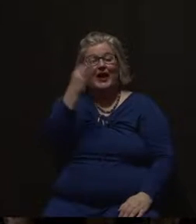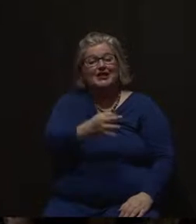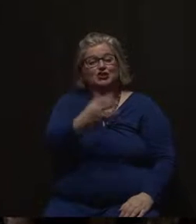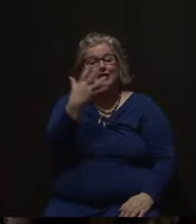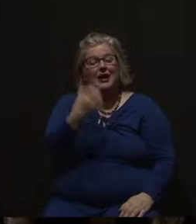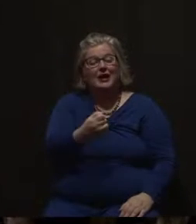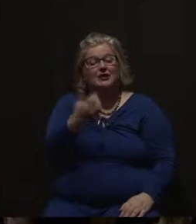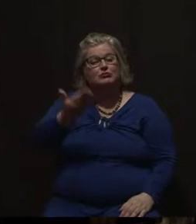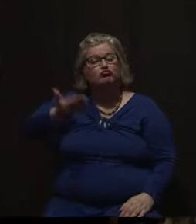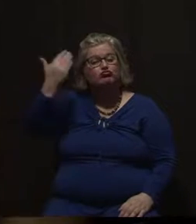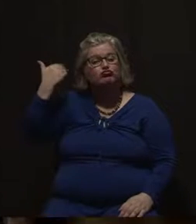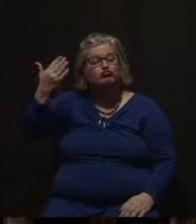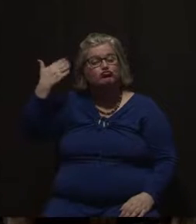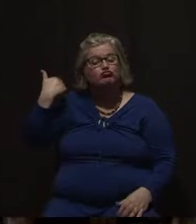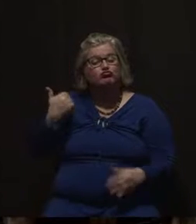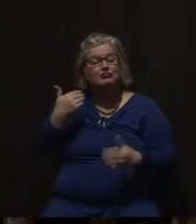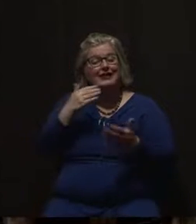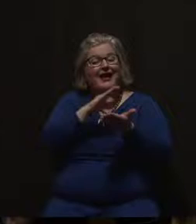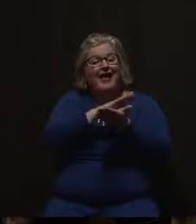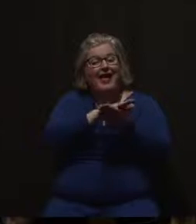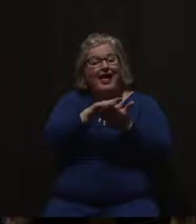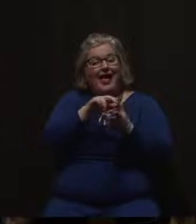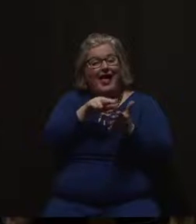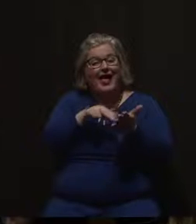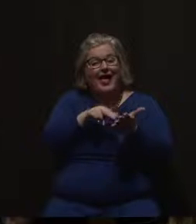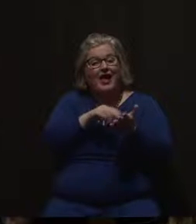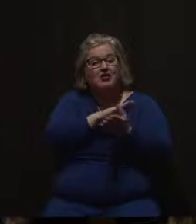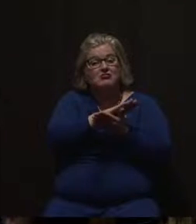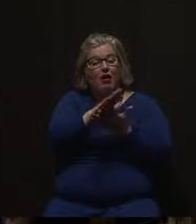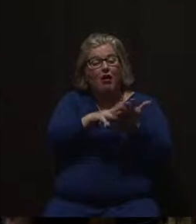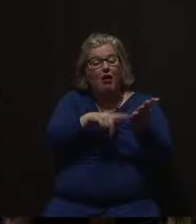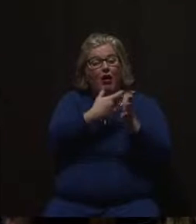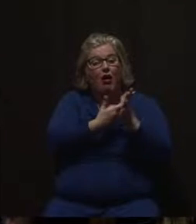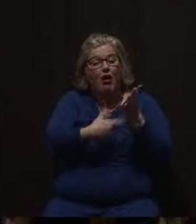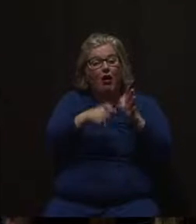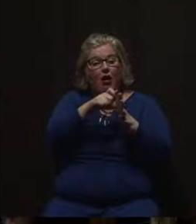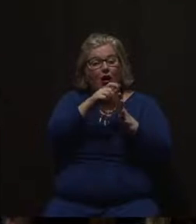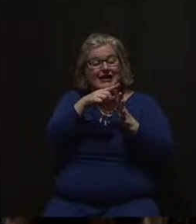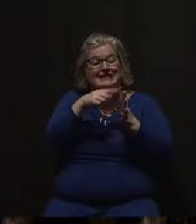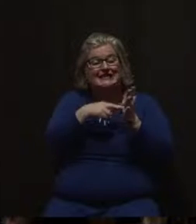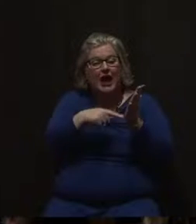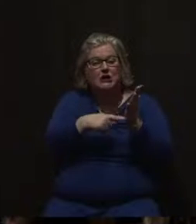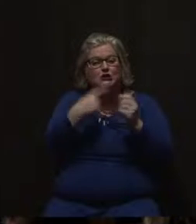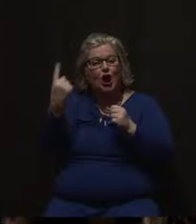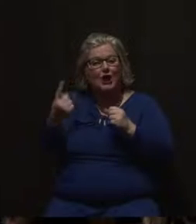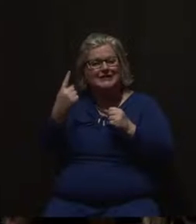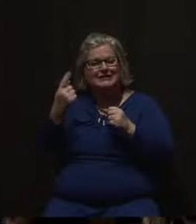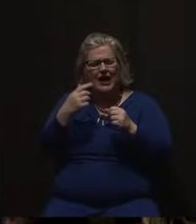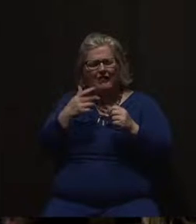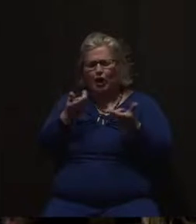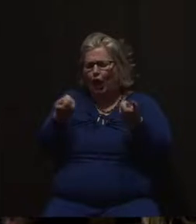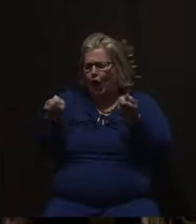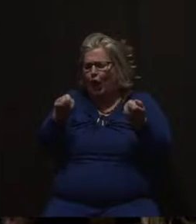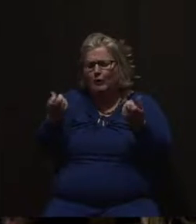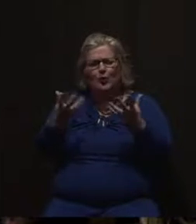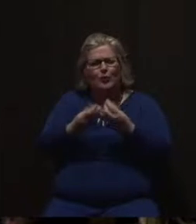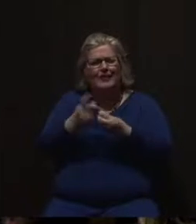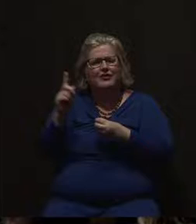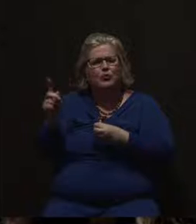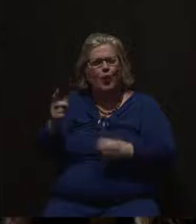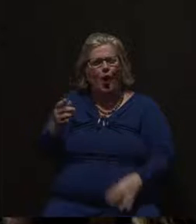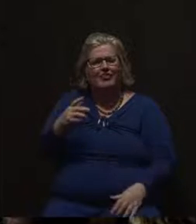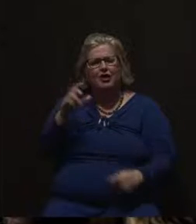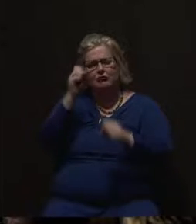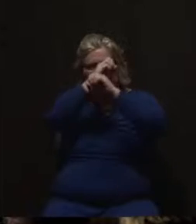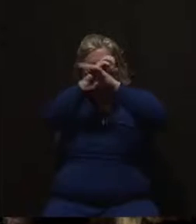You said eventually Hannah Arendt managed to come to terms with the concept of race, but then with love, it was something very different,